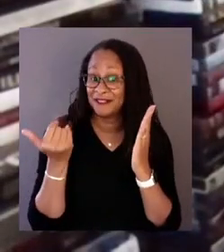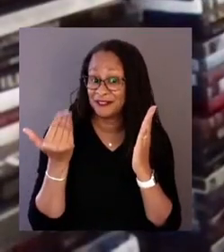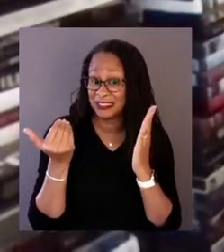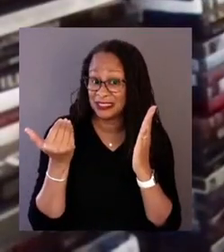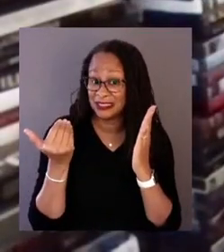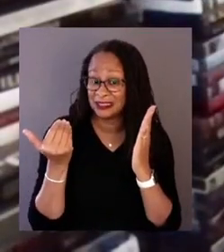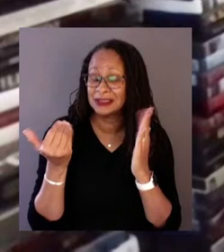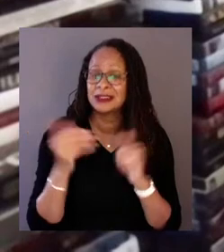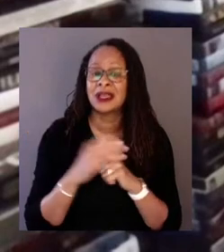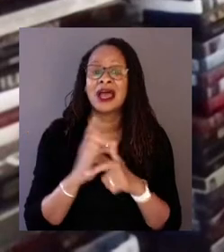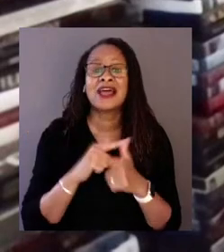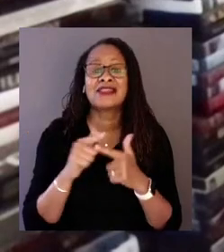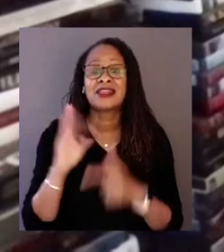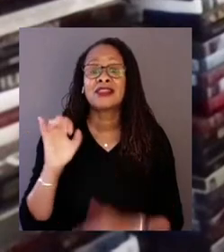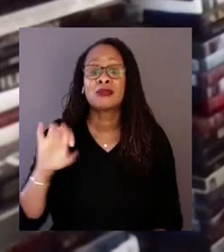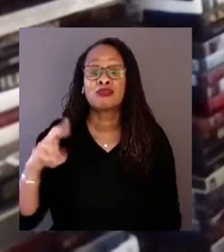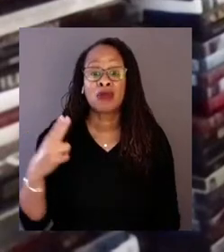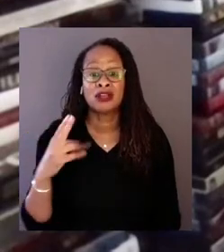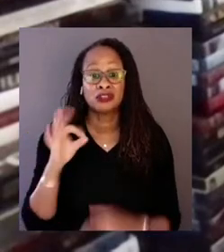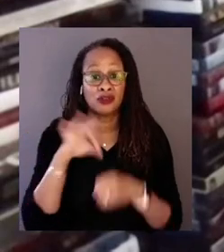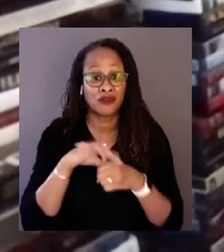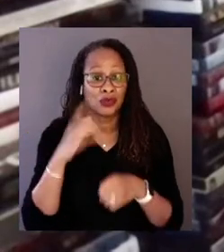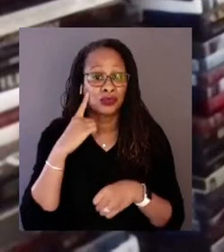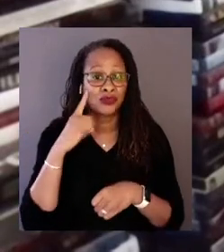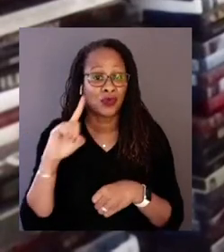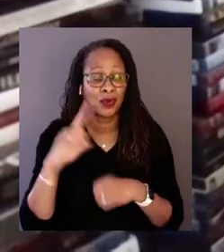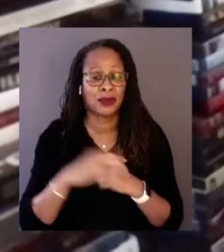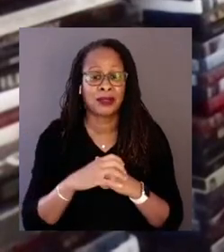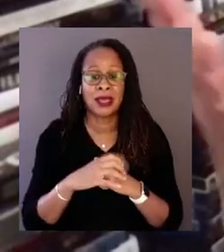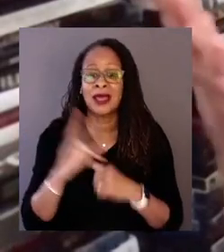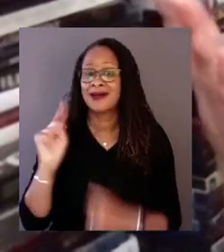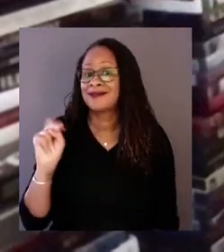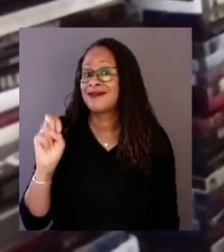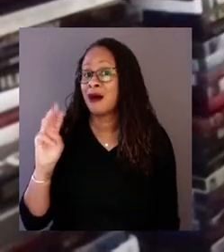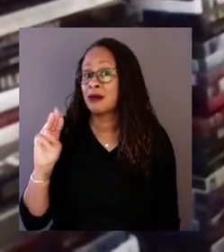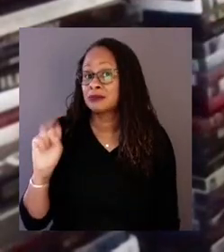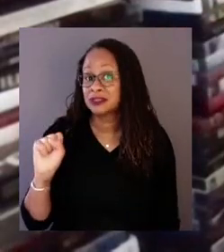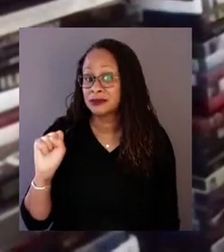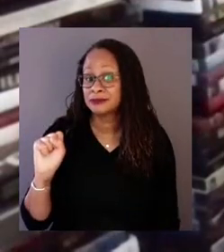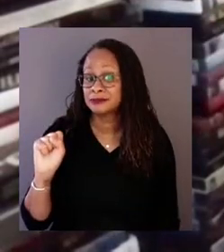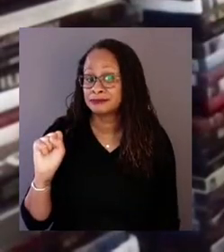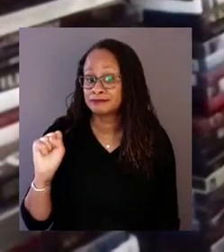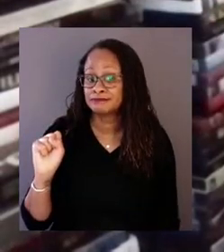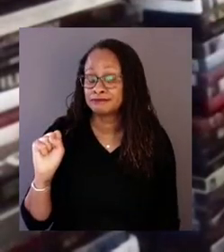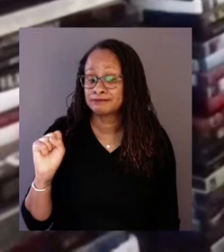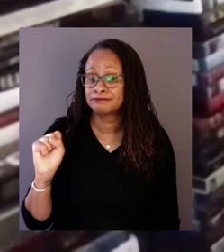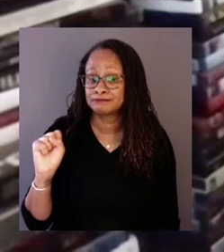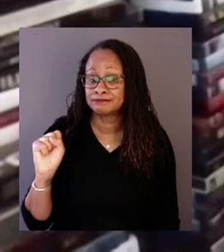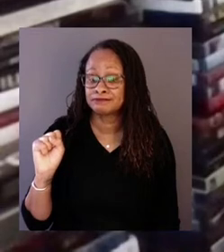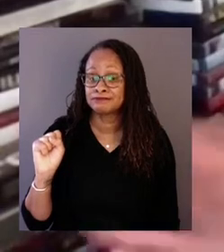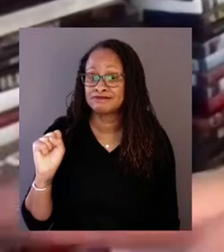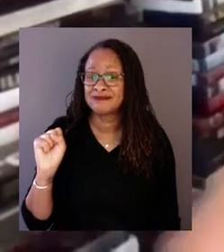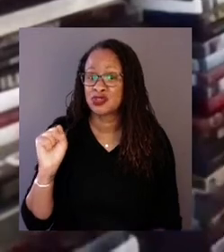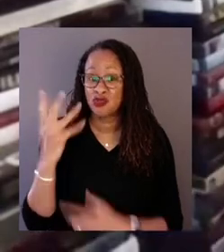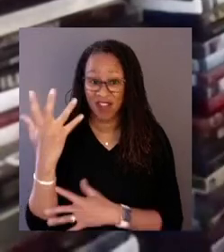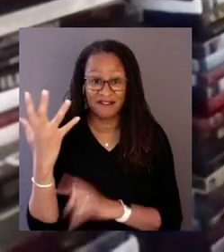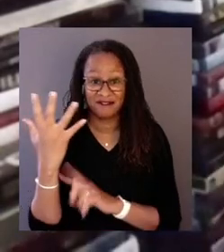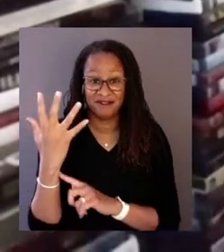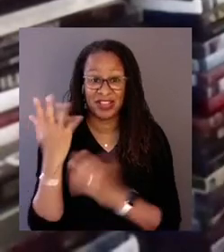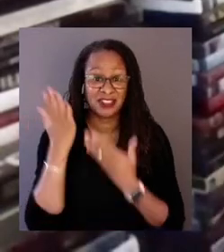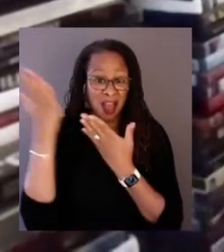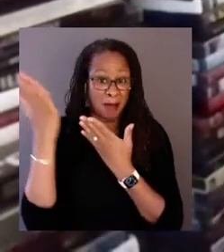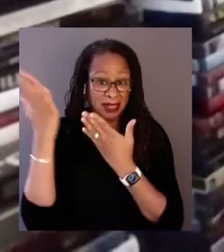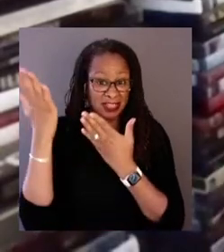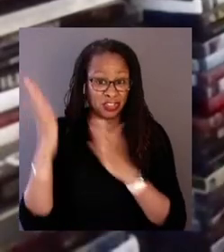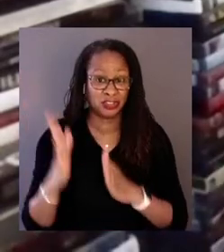branch votes for the noms, down to 5. And then the entire academy votes